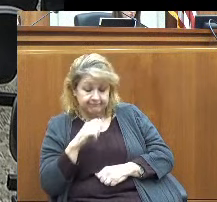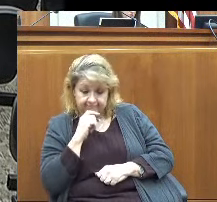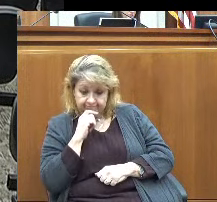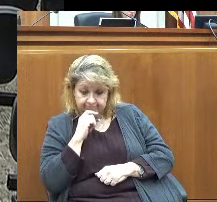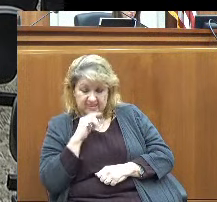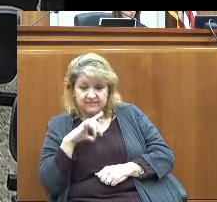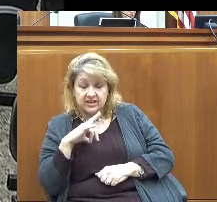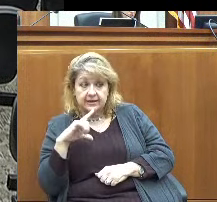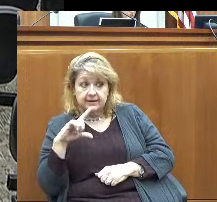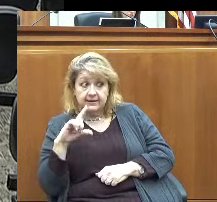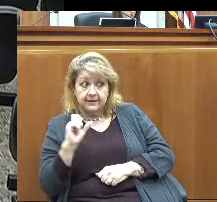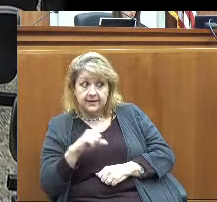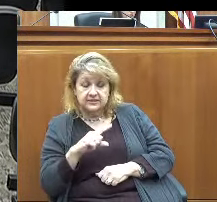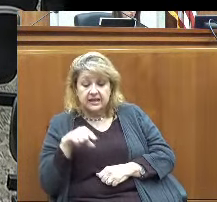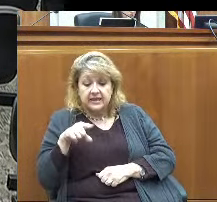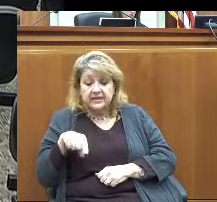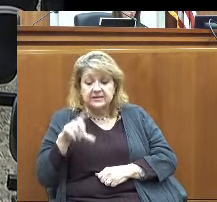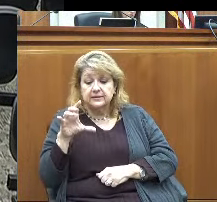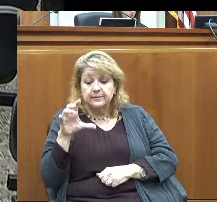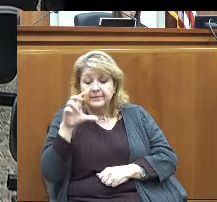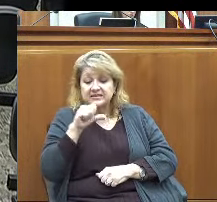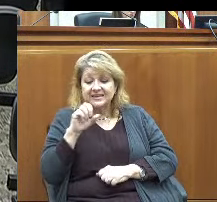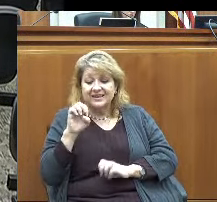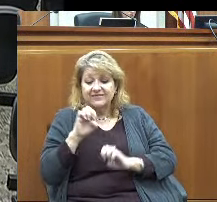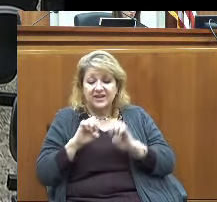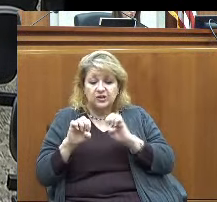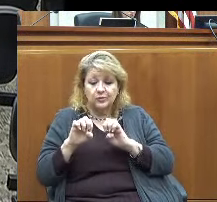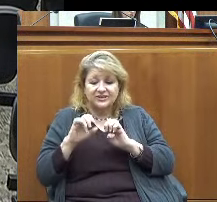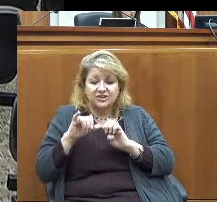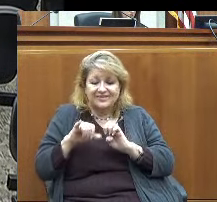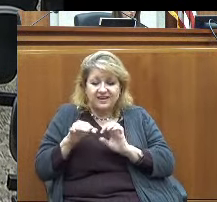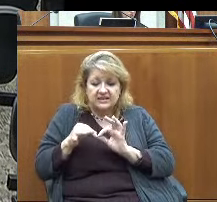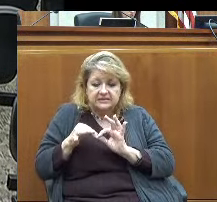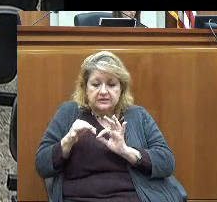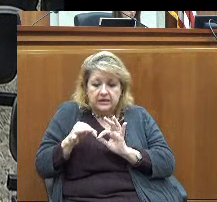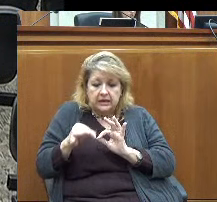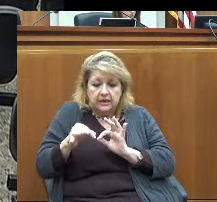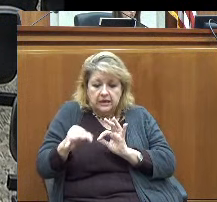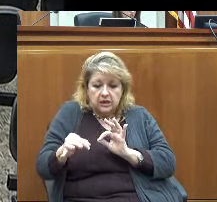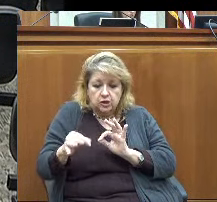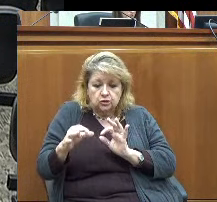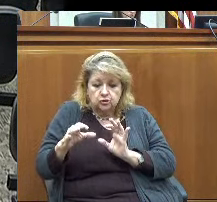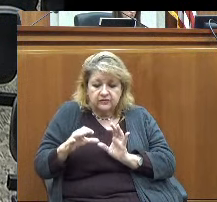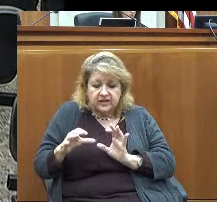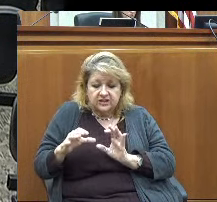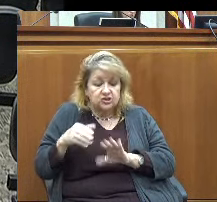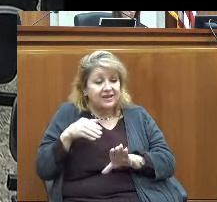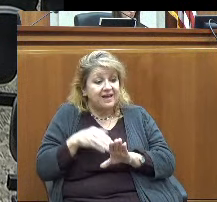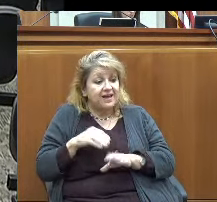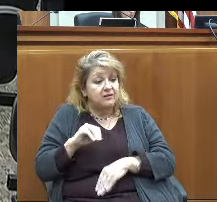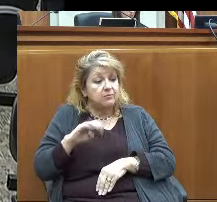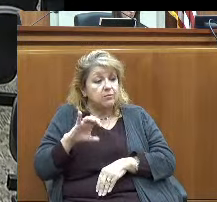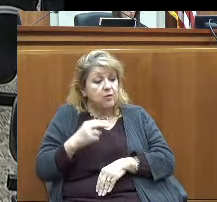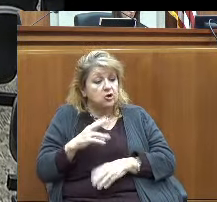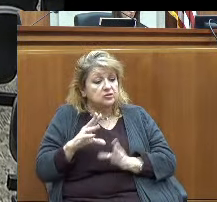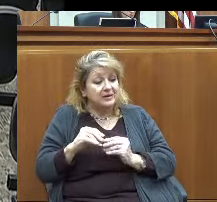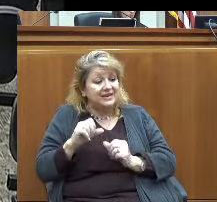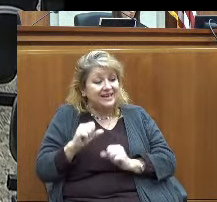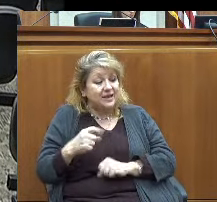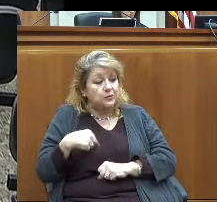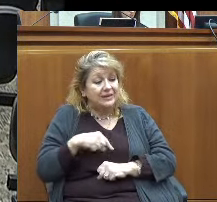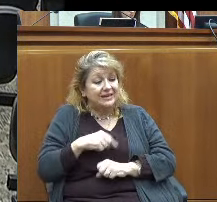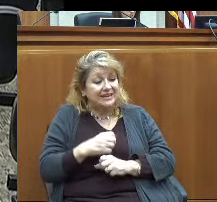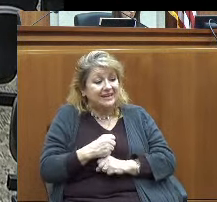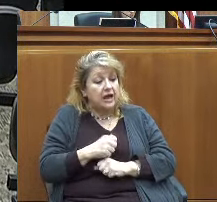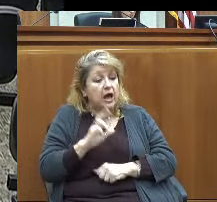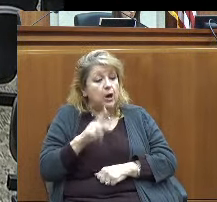related to the missing evaluation delaying certification, at the March meeting, can we get an update